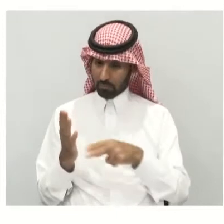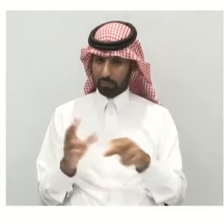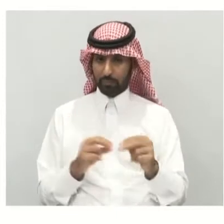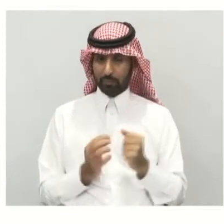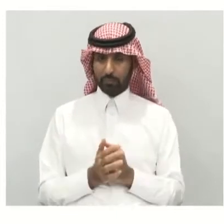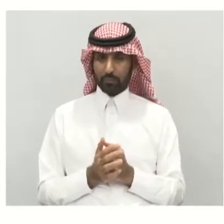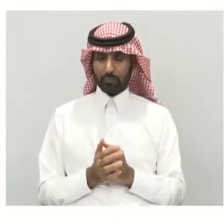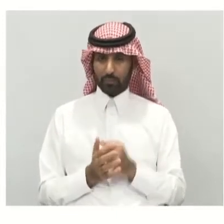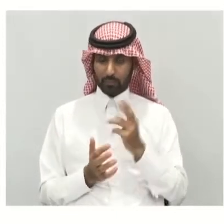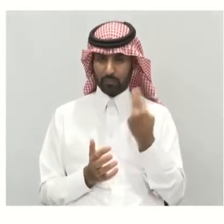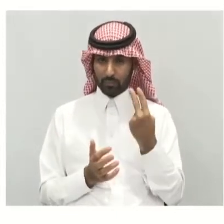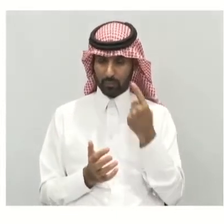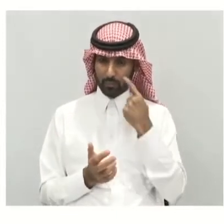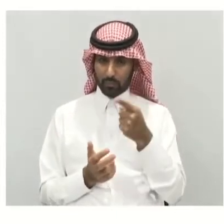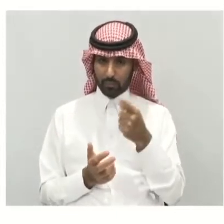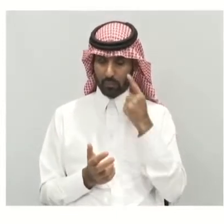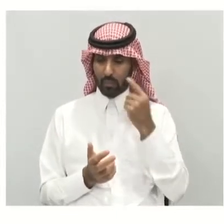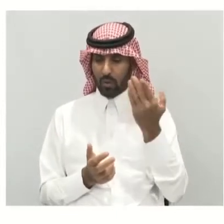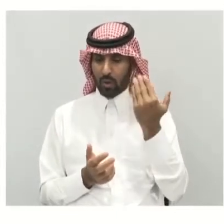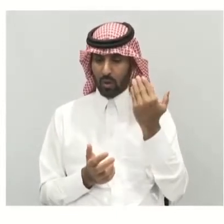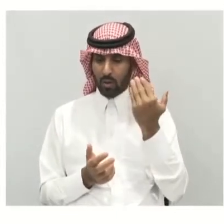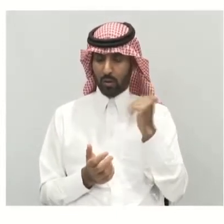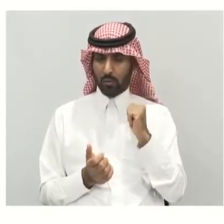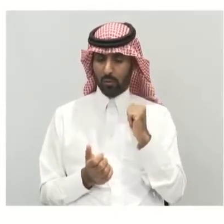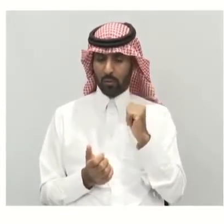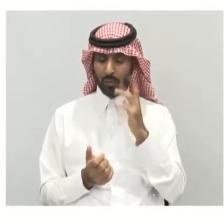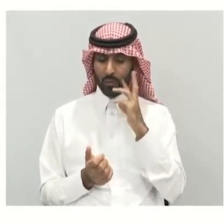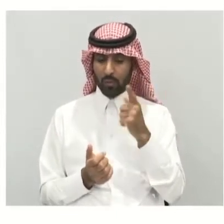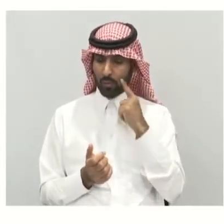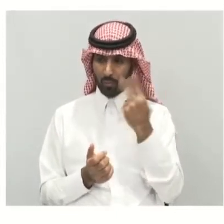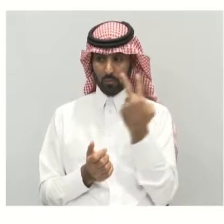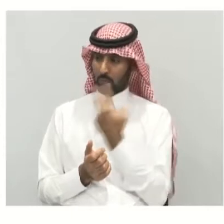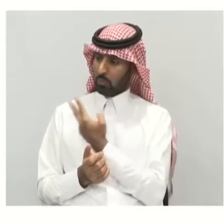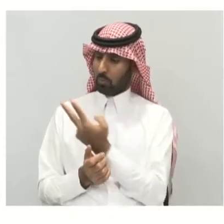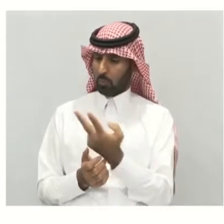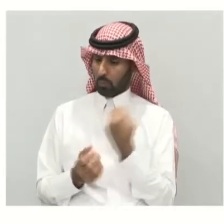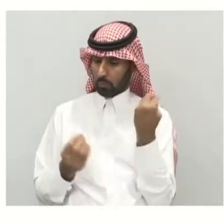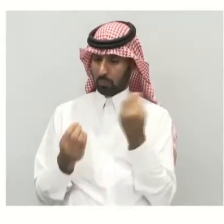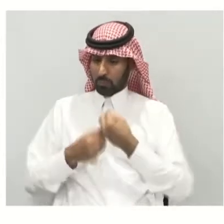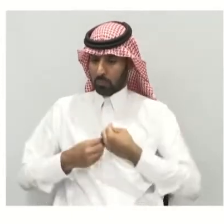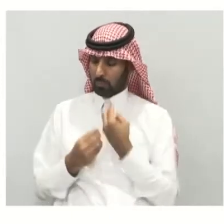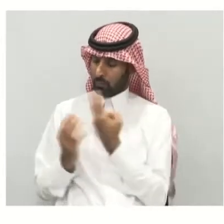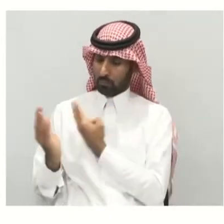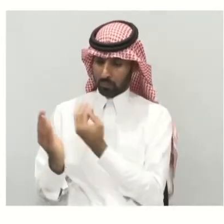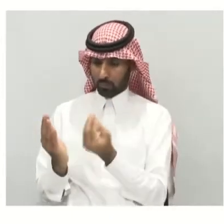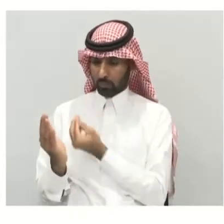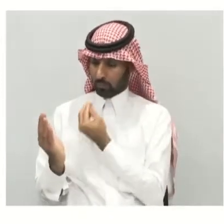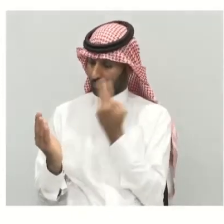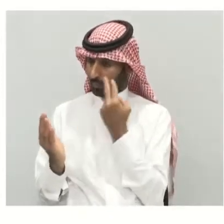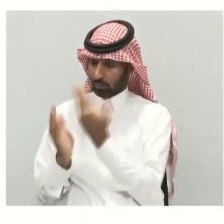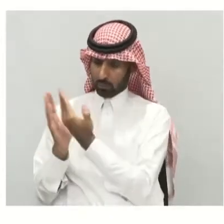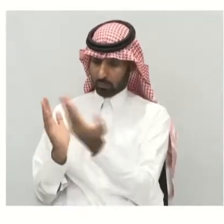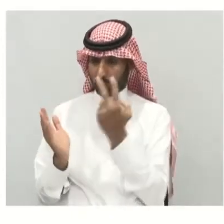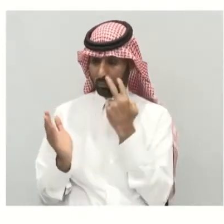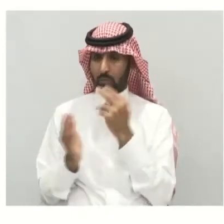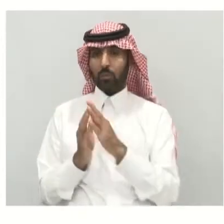examples. Two, we have gone sightseeing in Egypt. We went sightseeing in